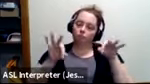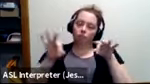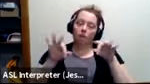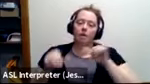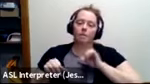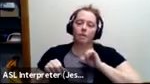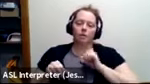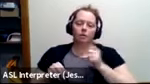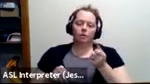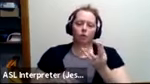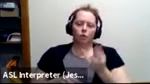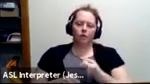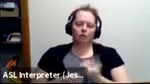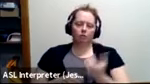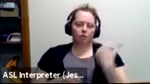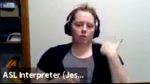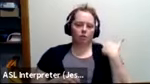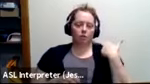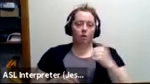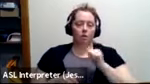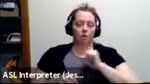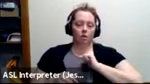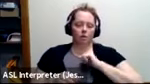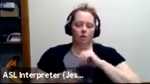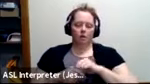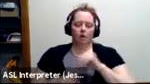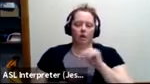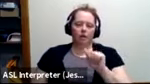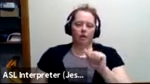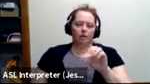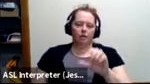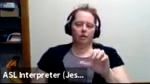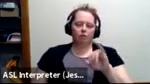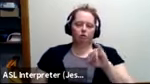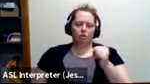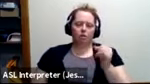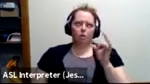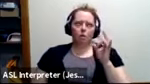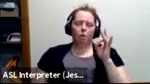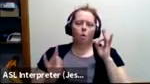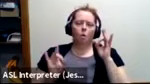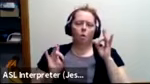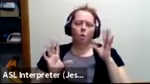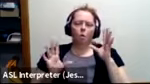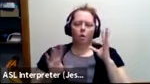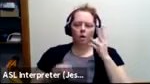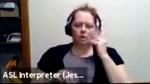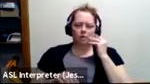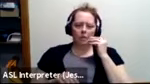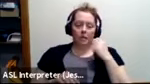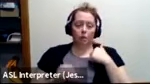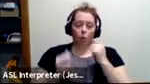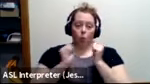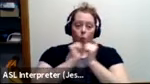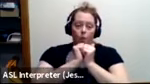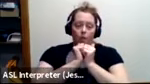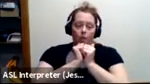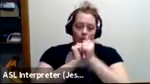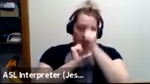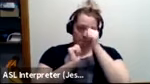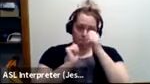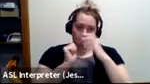my experience in ACJ was horrible. I was housed with men. The guards